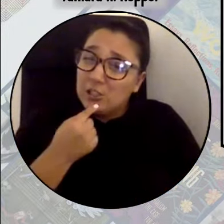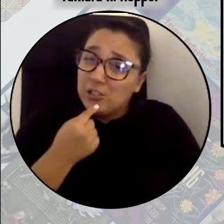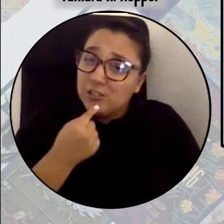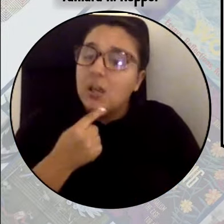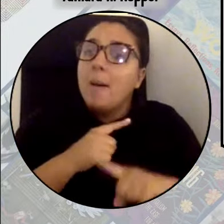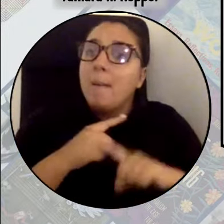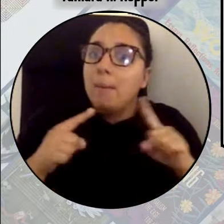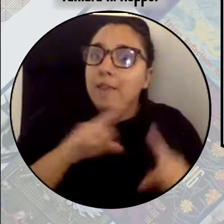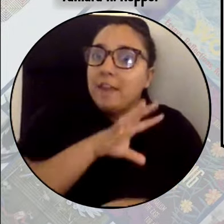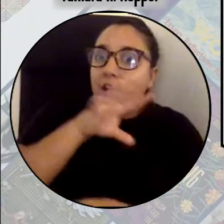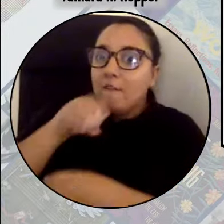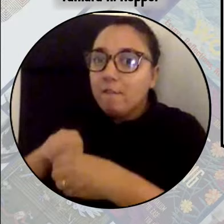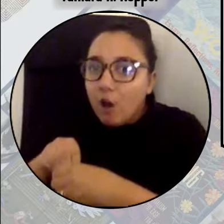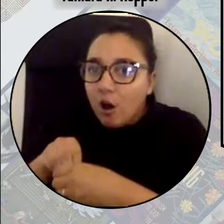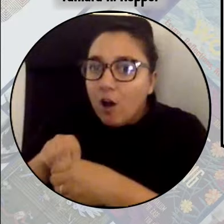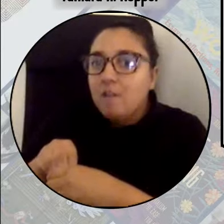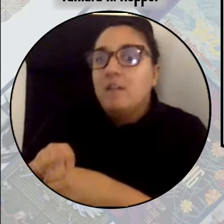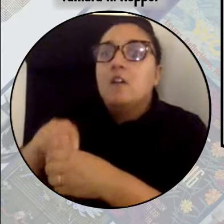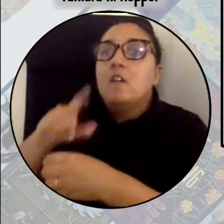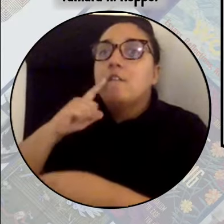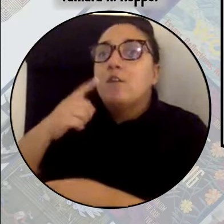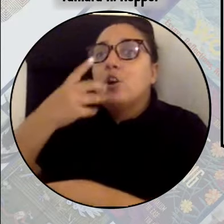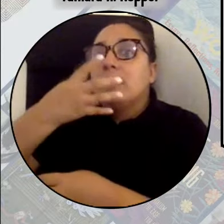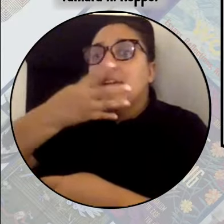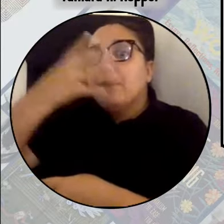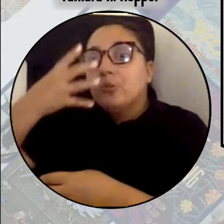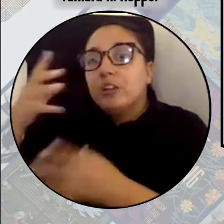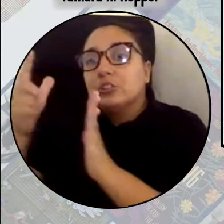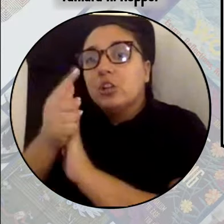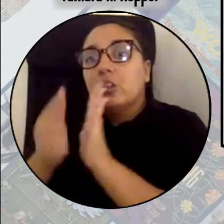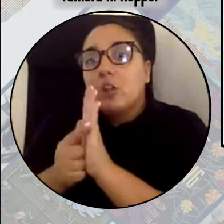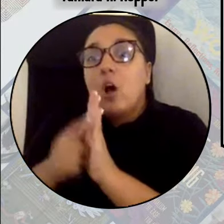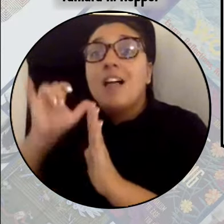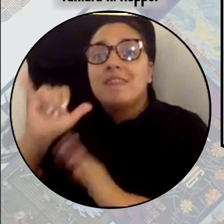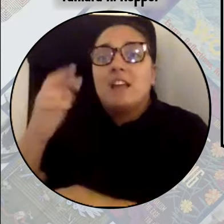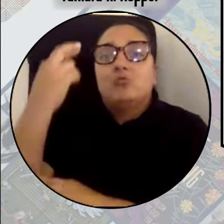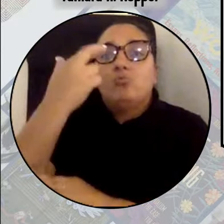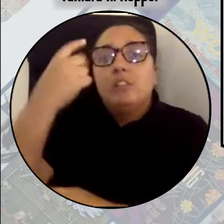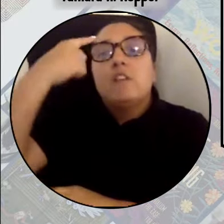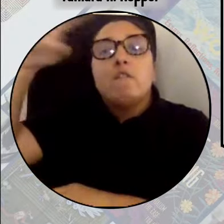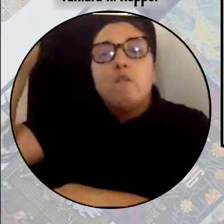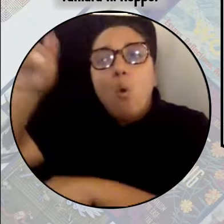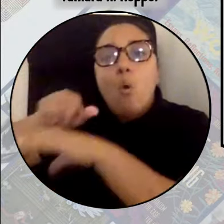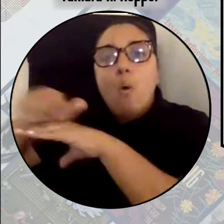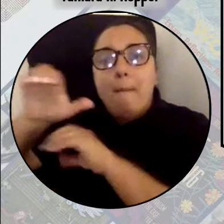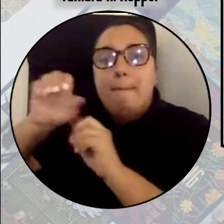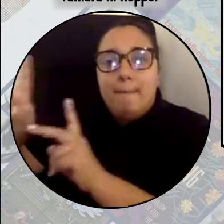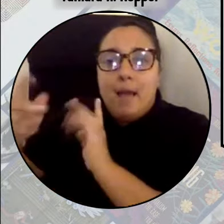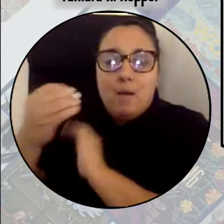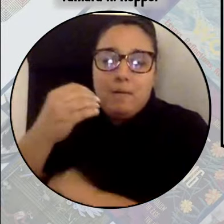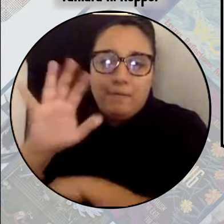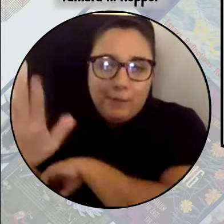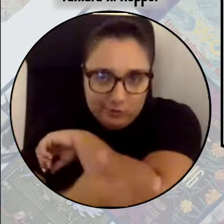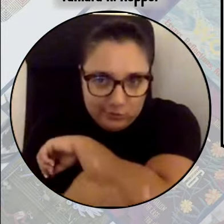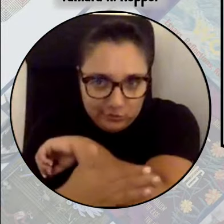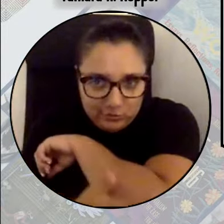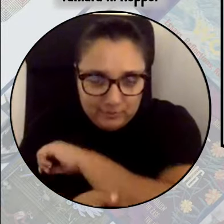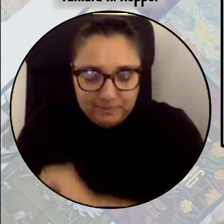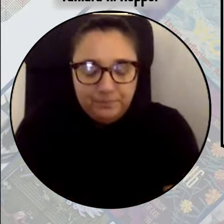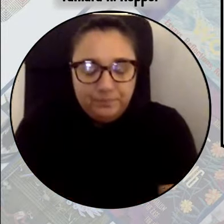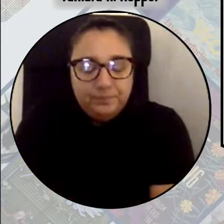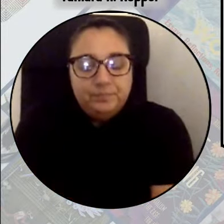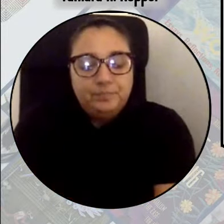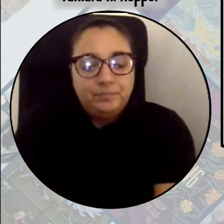immigration law as grounds for deportation. And this also lends support to the criminal alien program, right? And again, about kind of trying